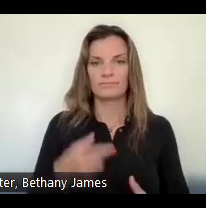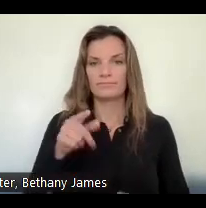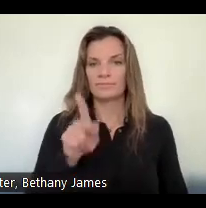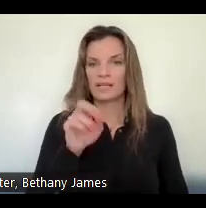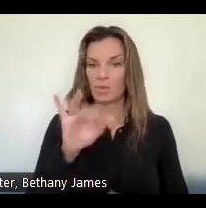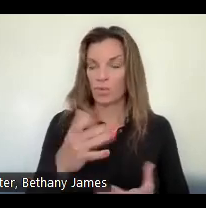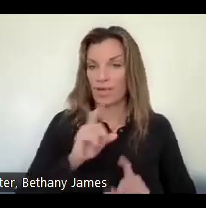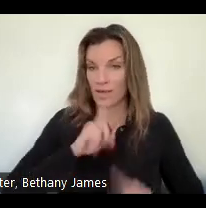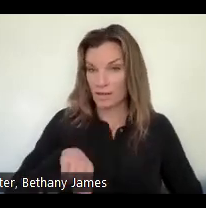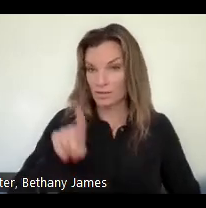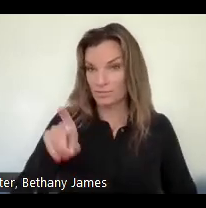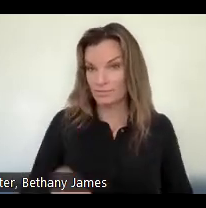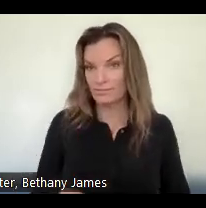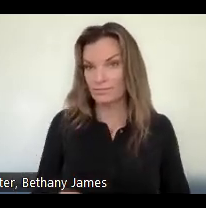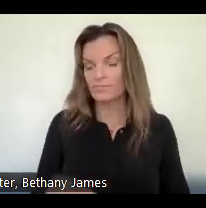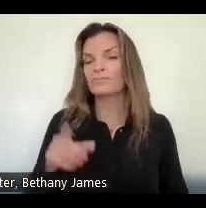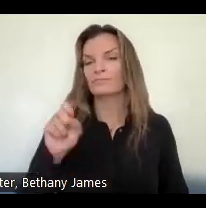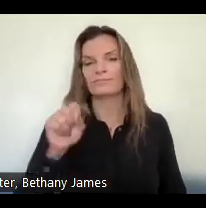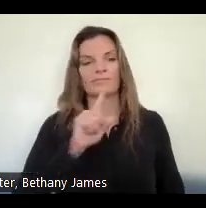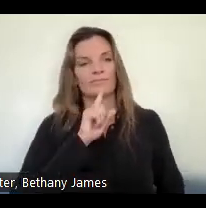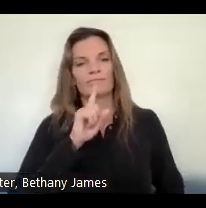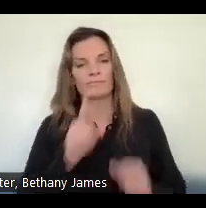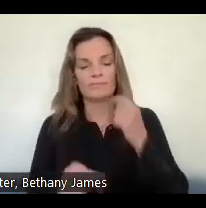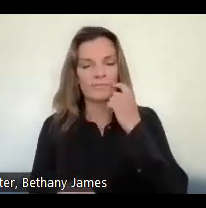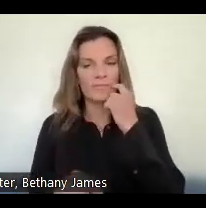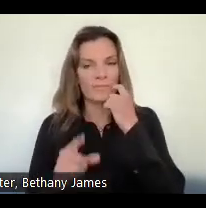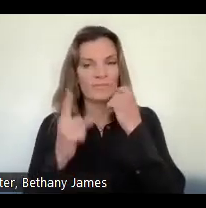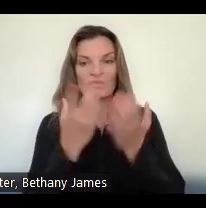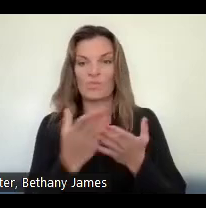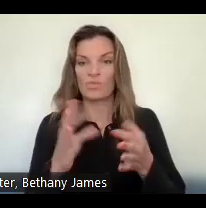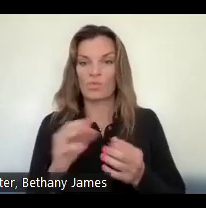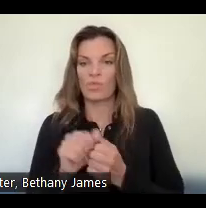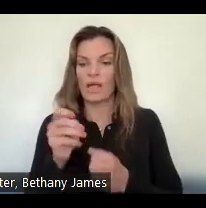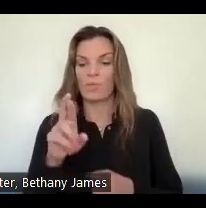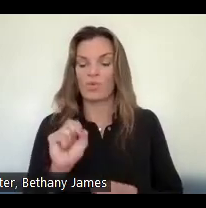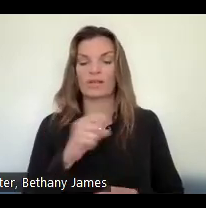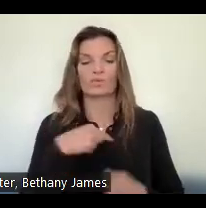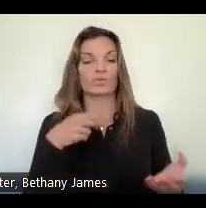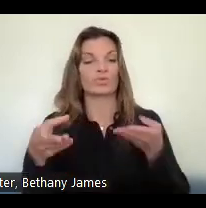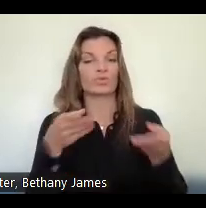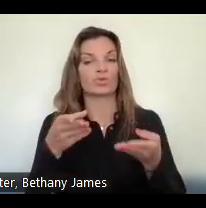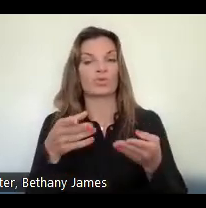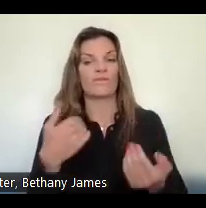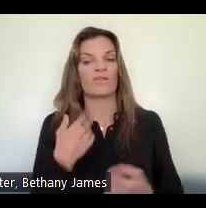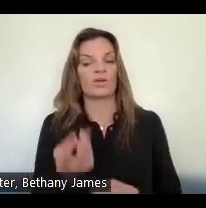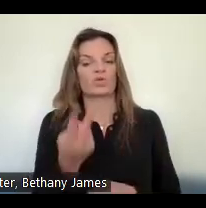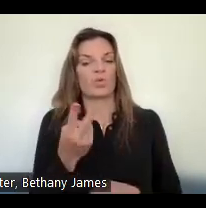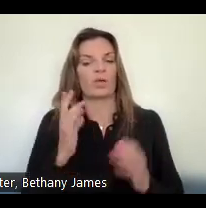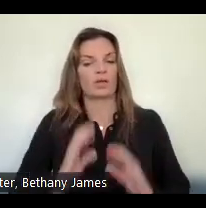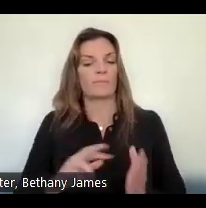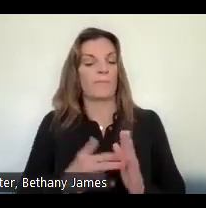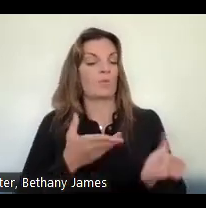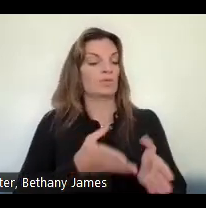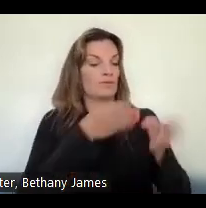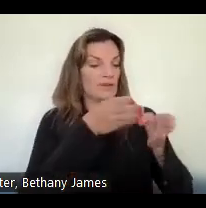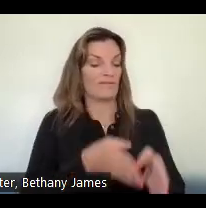answer that question? Sure, I'd love to. So one thing with MRS is that we serve the dual customer, meaning so we serve